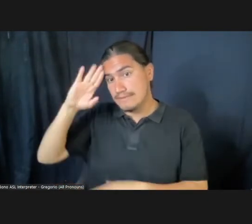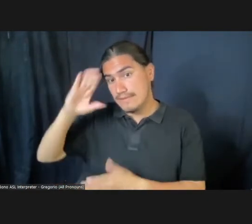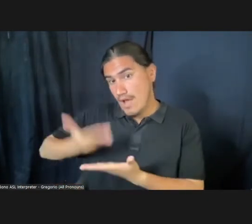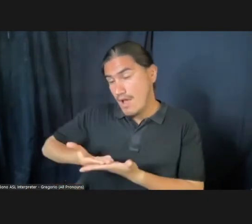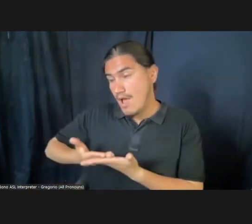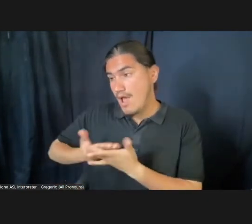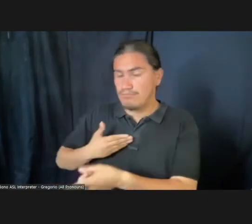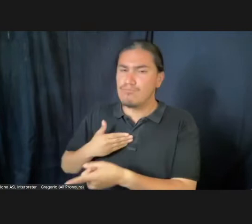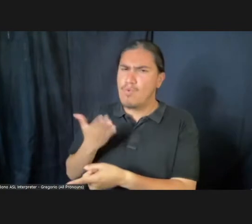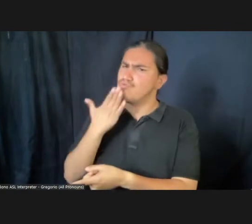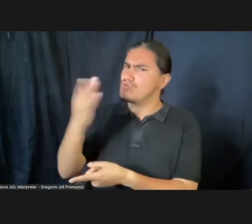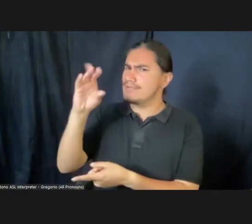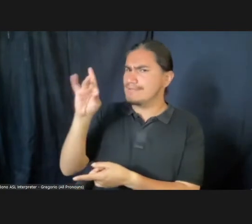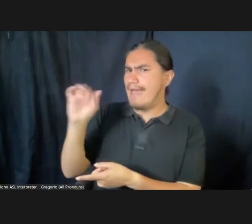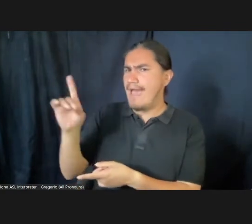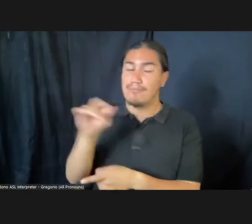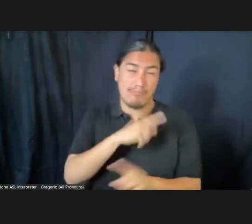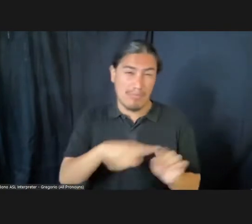a mess.